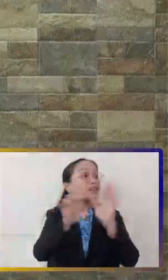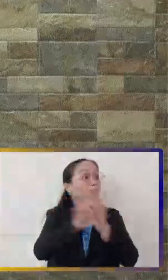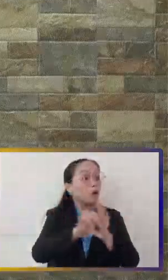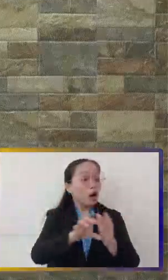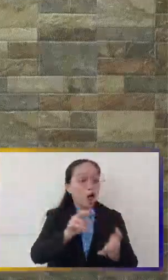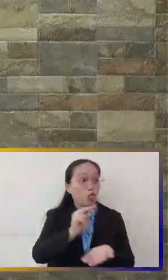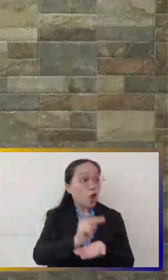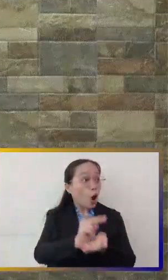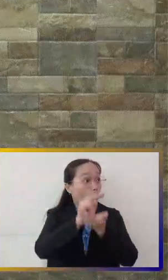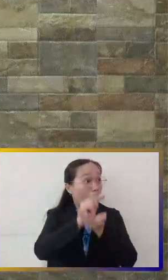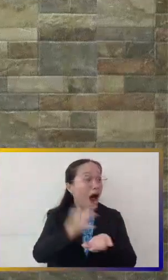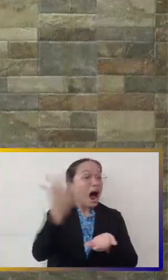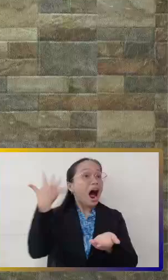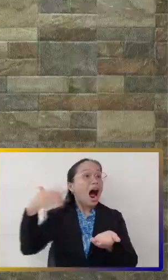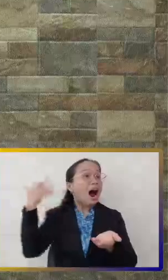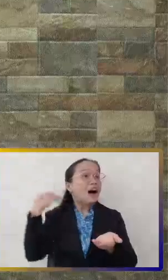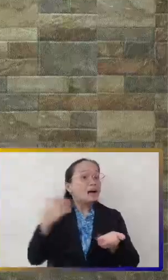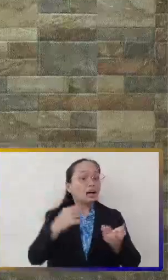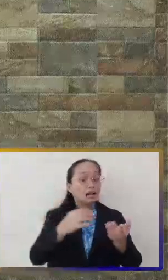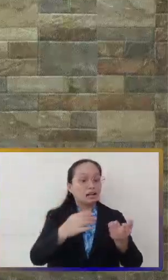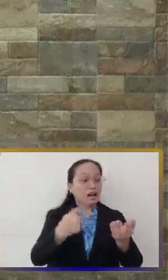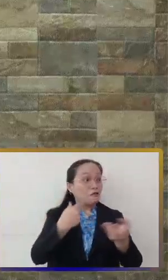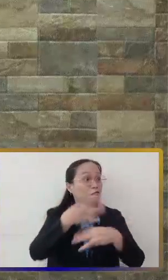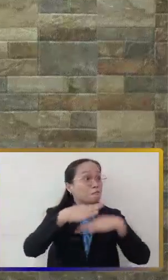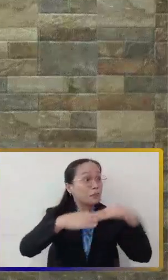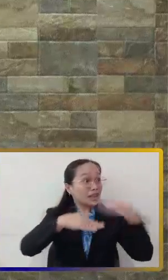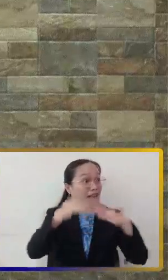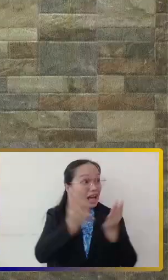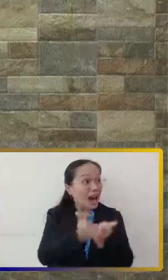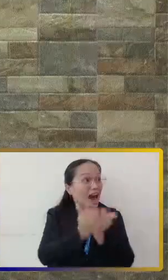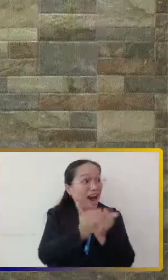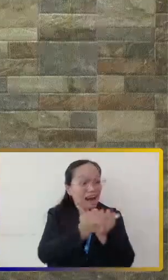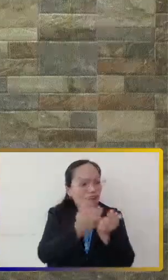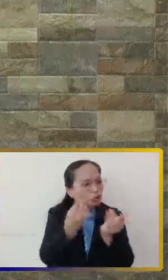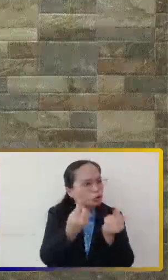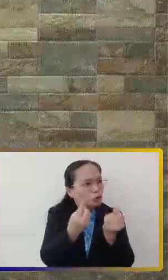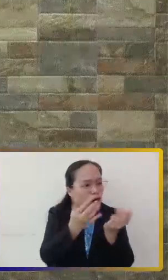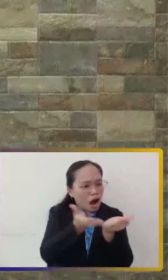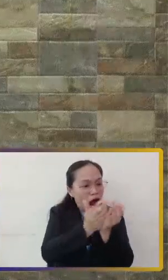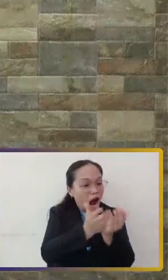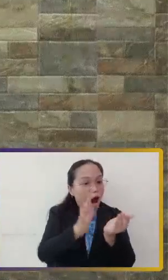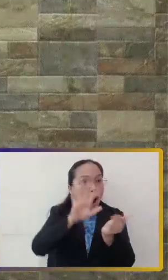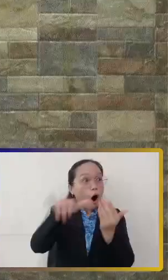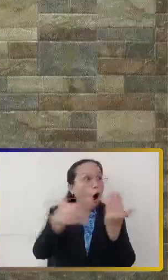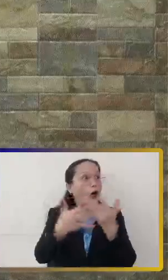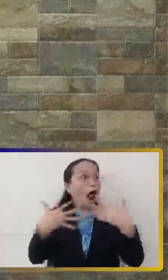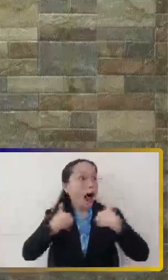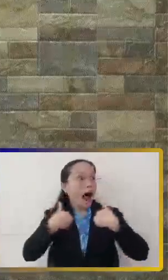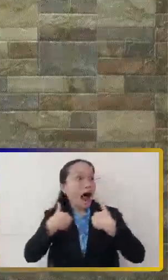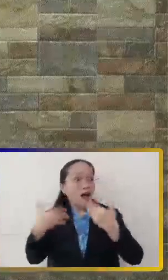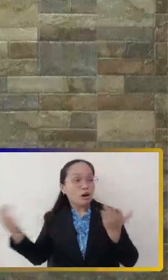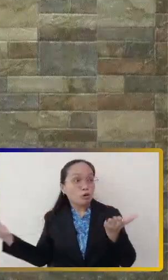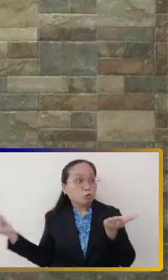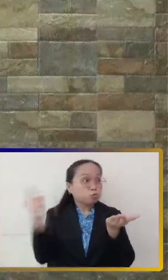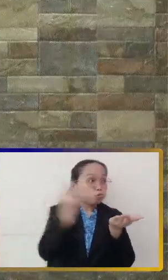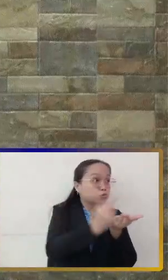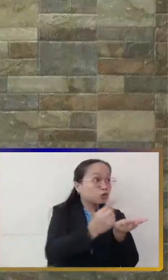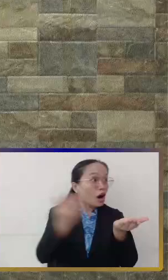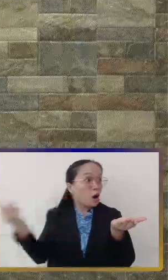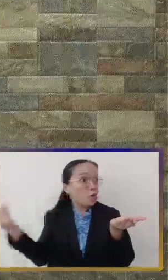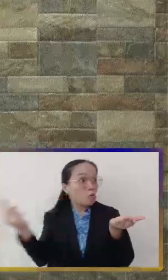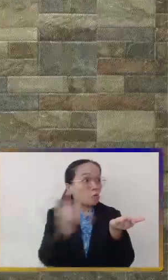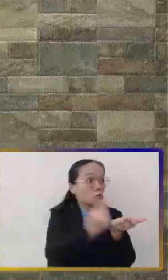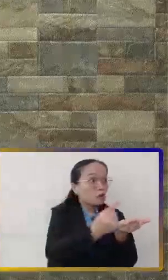ark carried the family of Noah and the animals. Nagdinala na, inauthorized ng